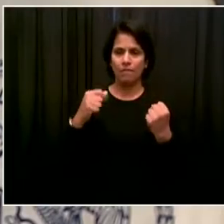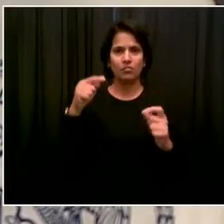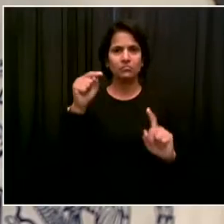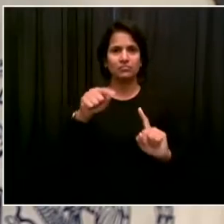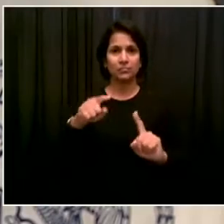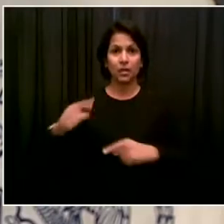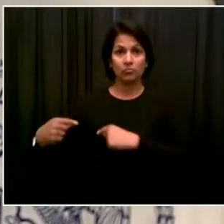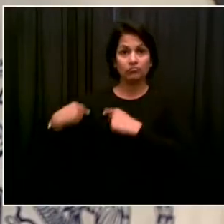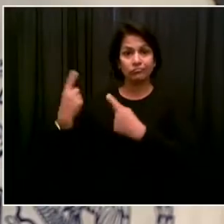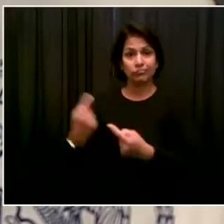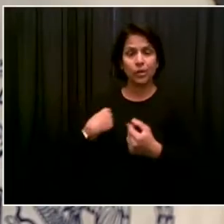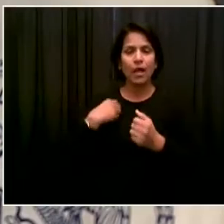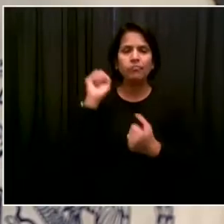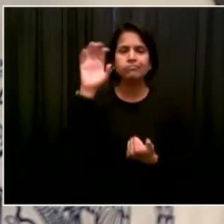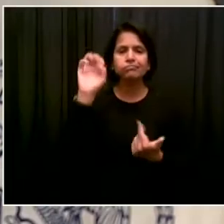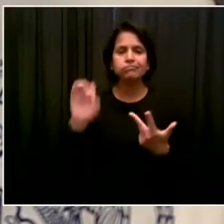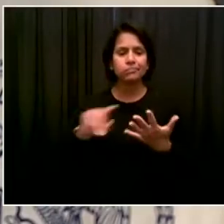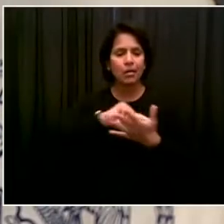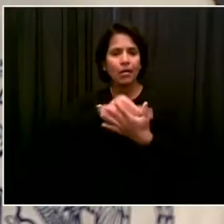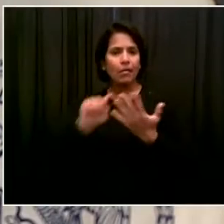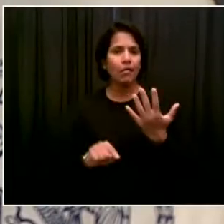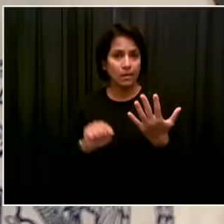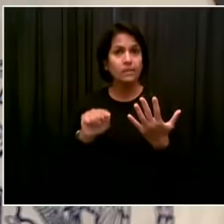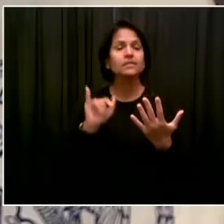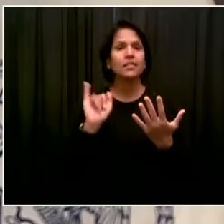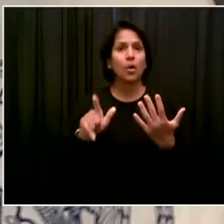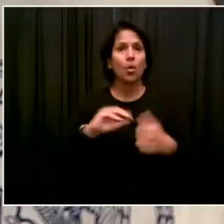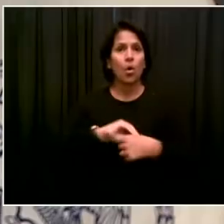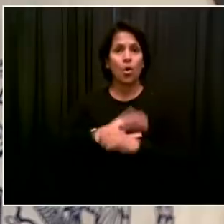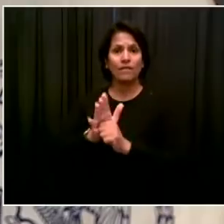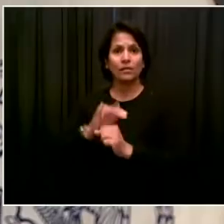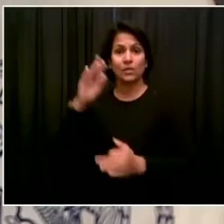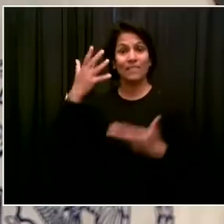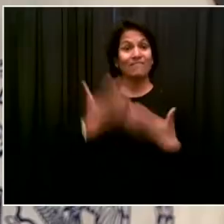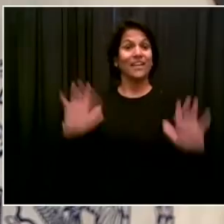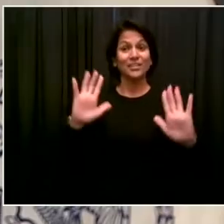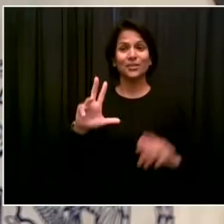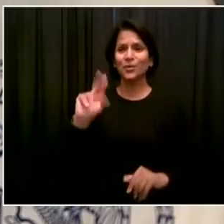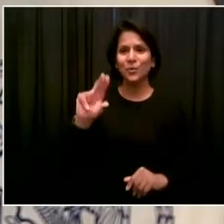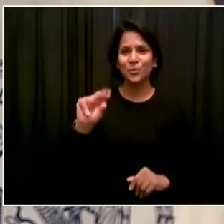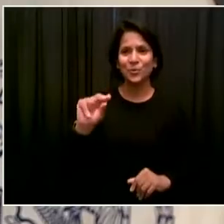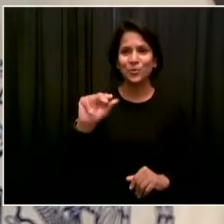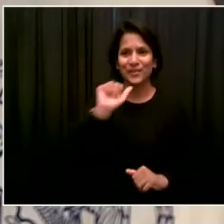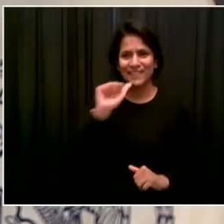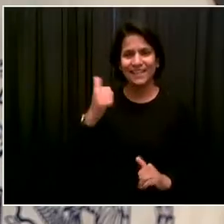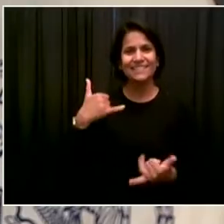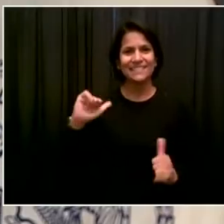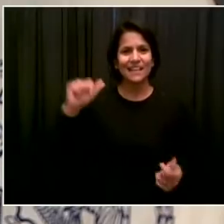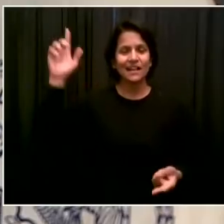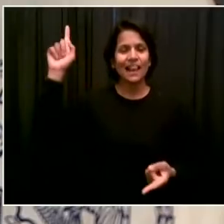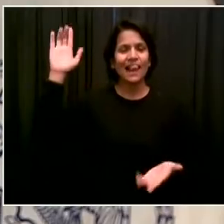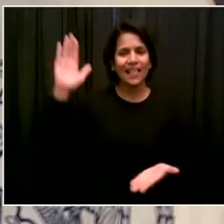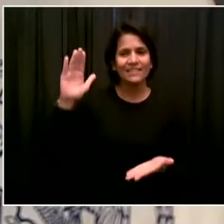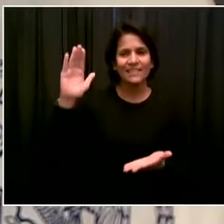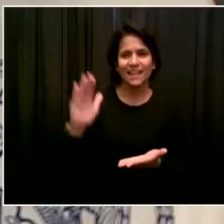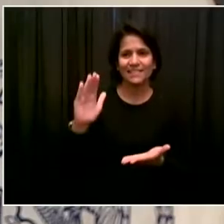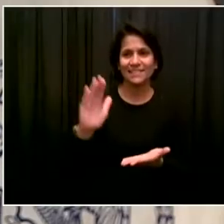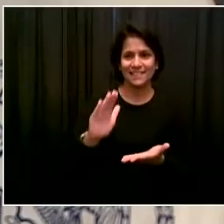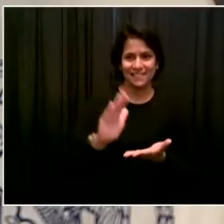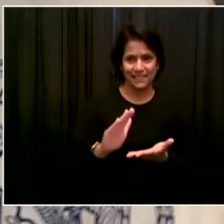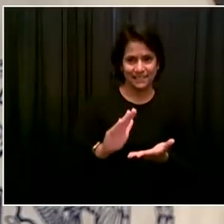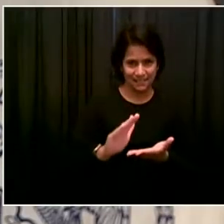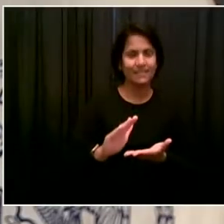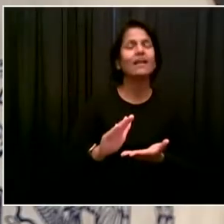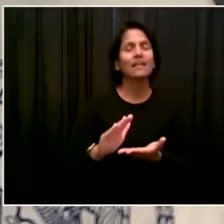making real progress. You can feel the life of the city coming back. Why? Because of vaccination. Vaccination has been the difference